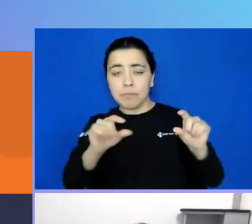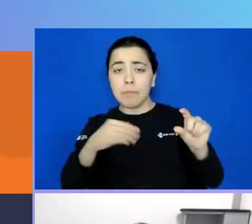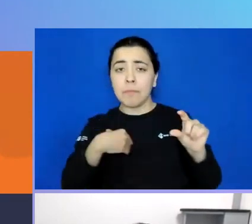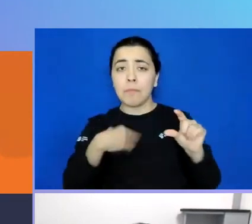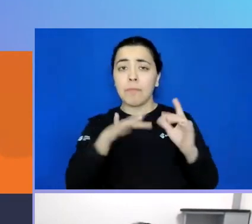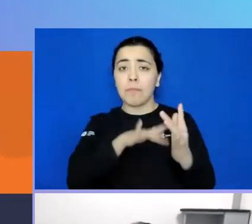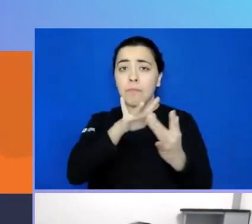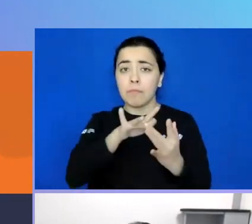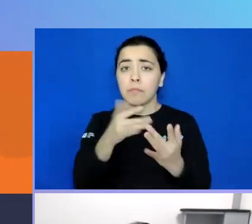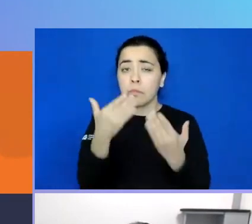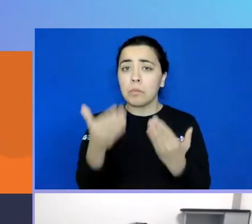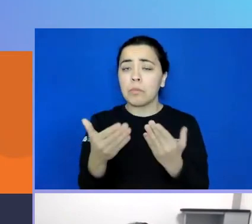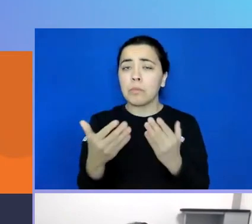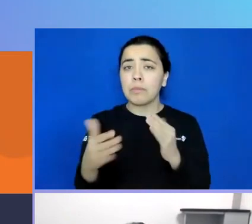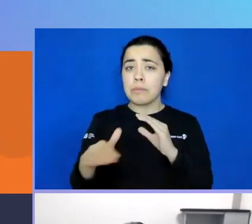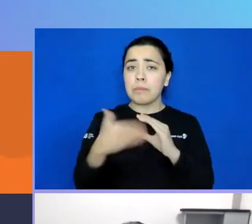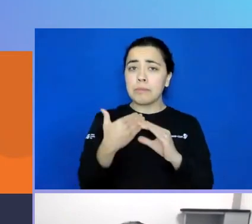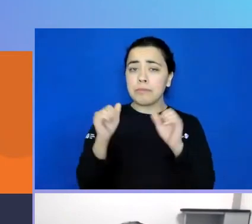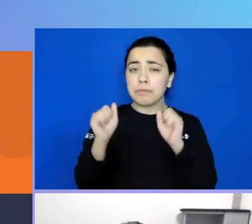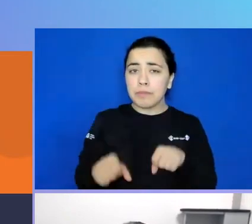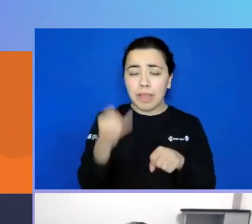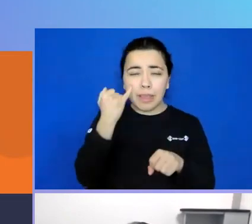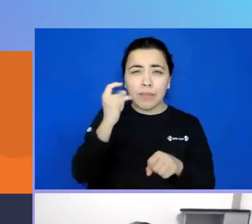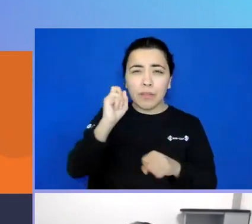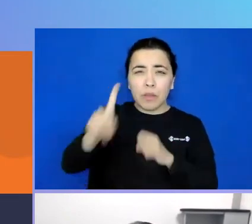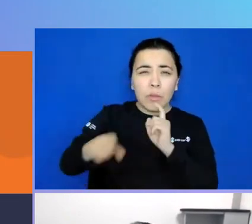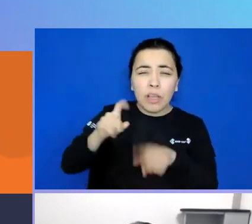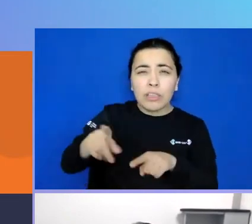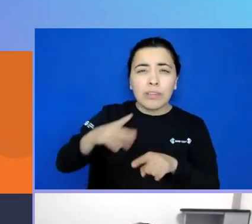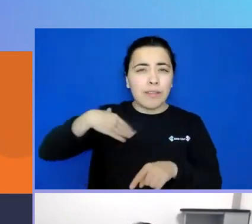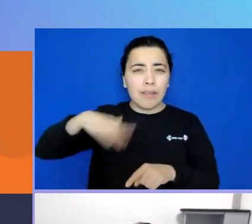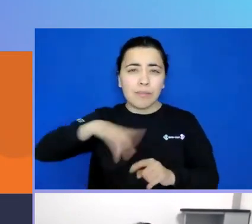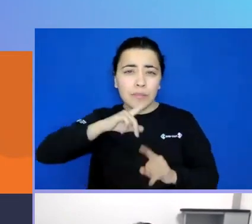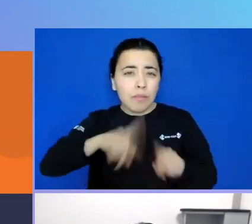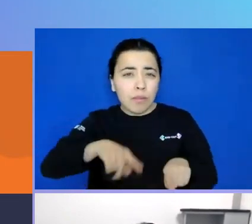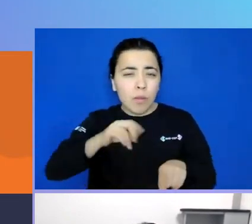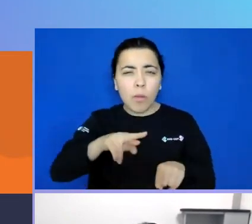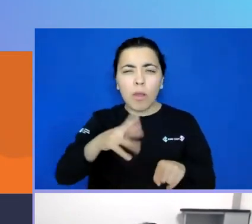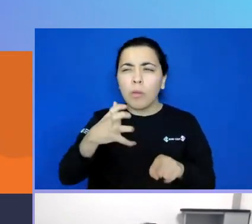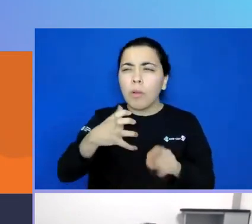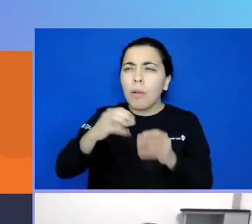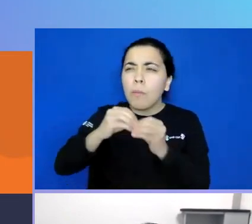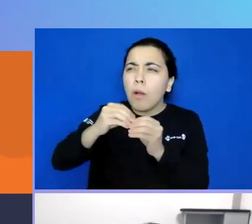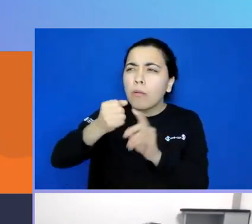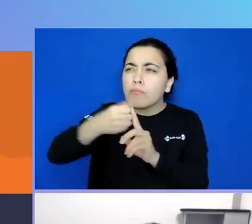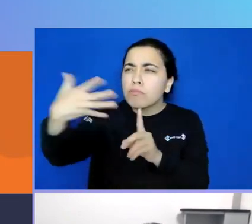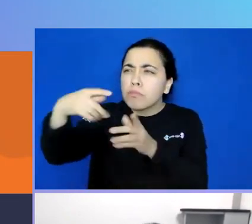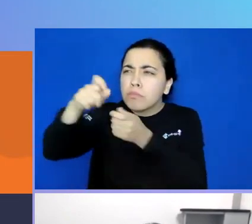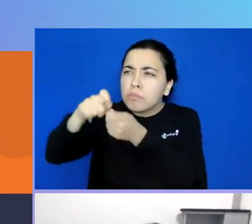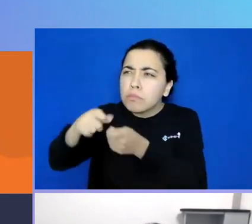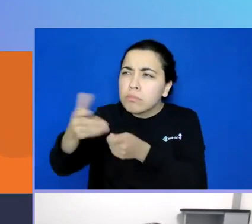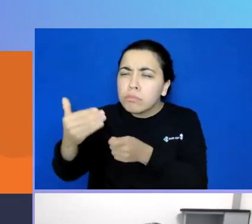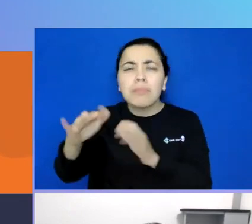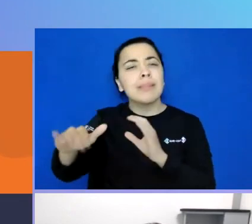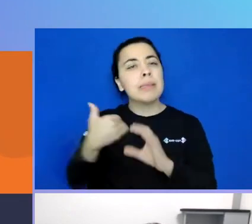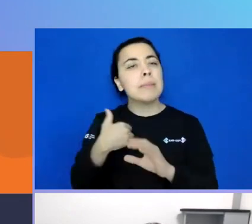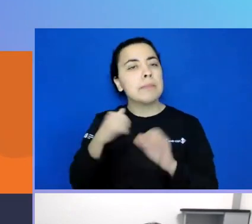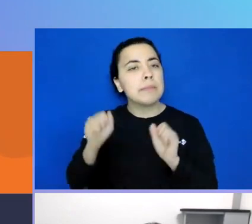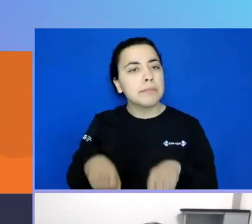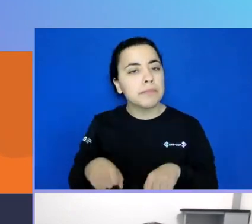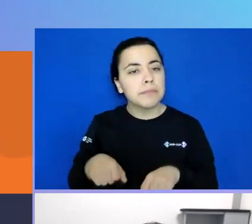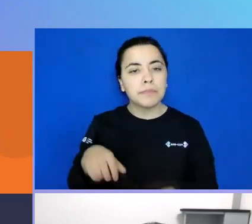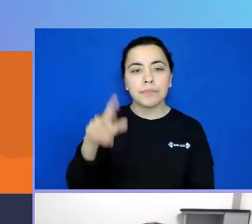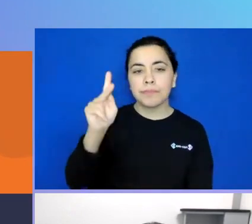it. If we don't get to your question, or if you want to talk about this further, please feel free to email me. My email is